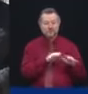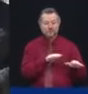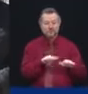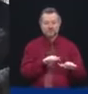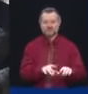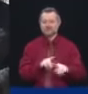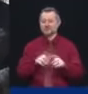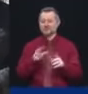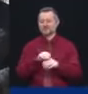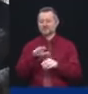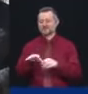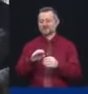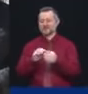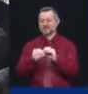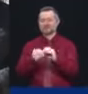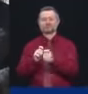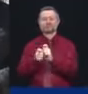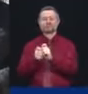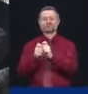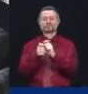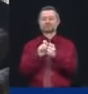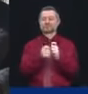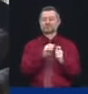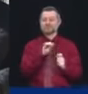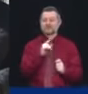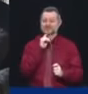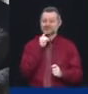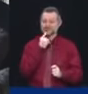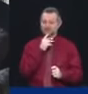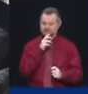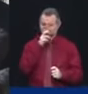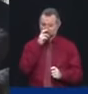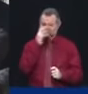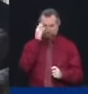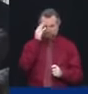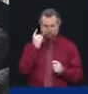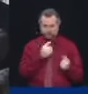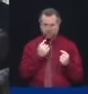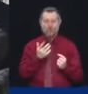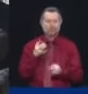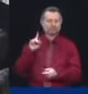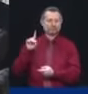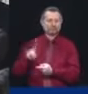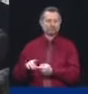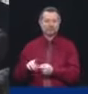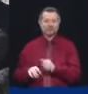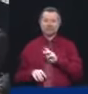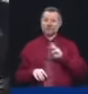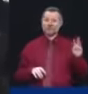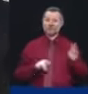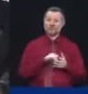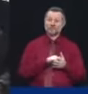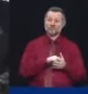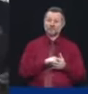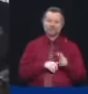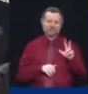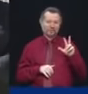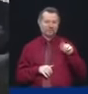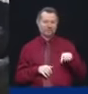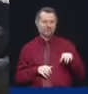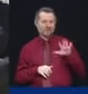how seriously they take COVID. The range in New York goes from Western New York at